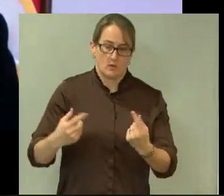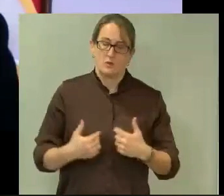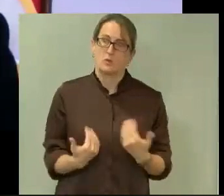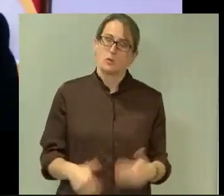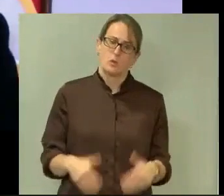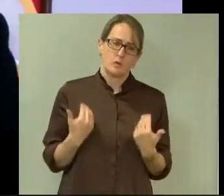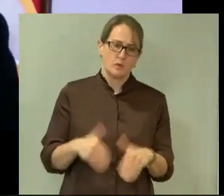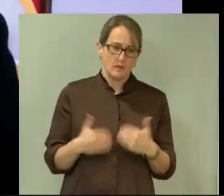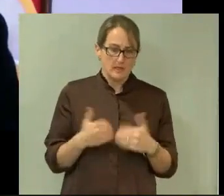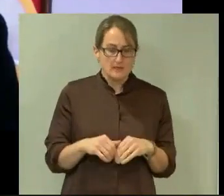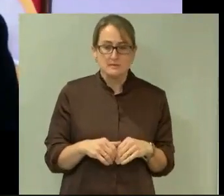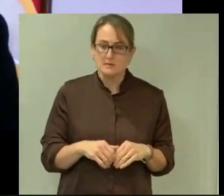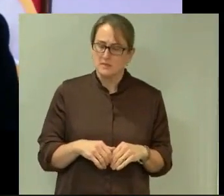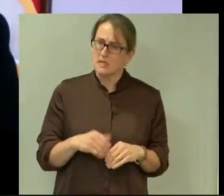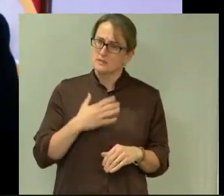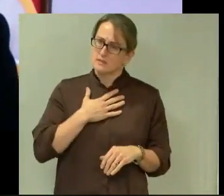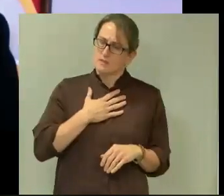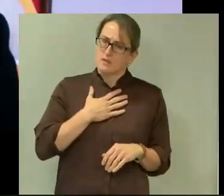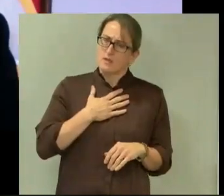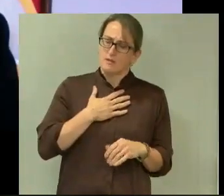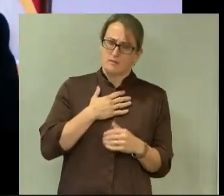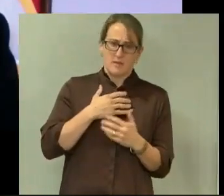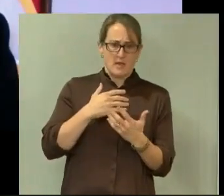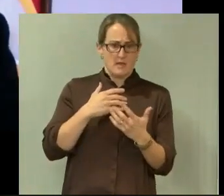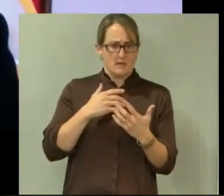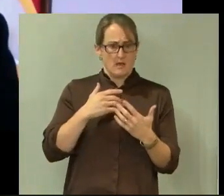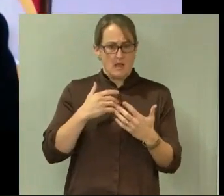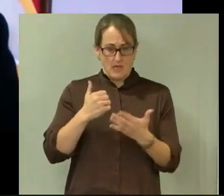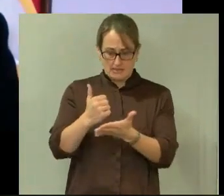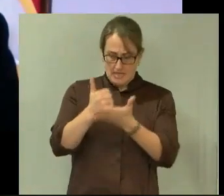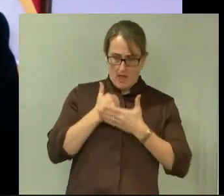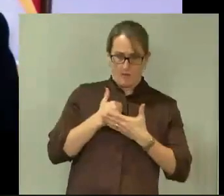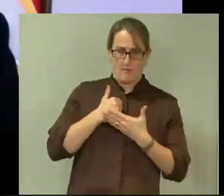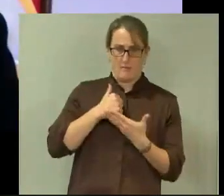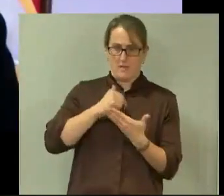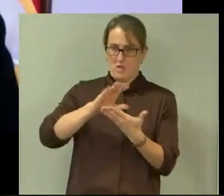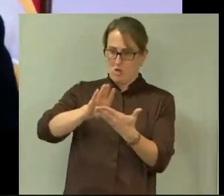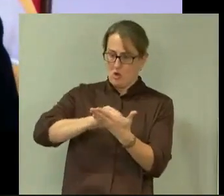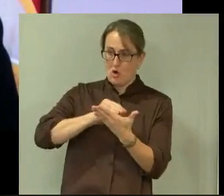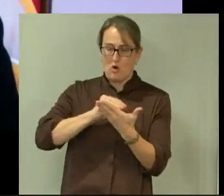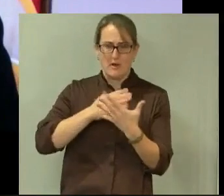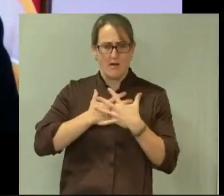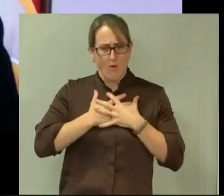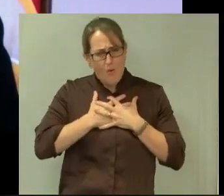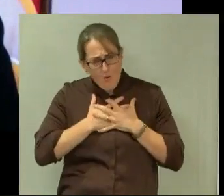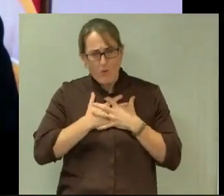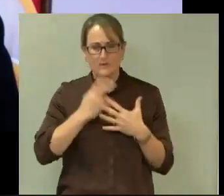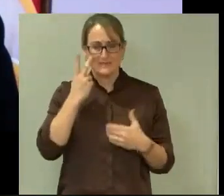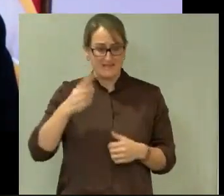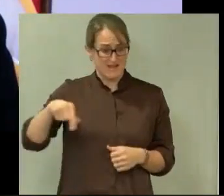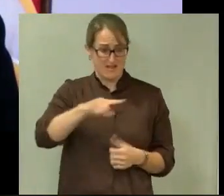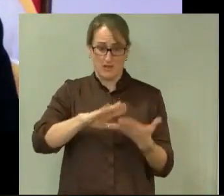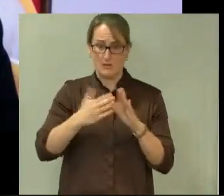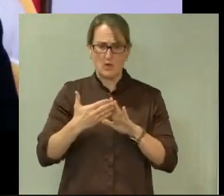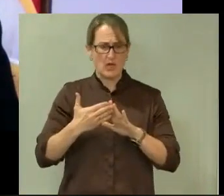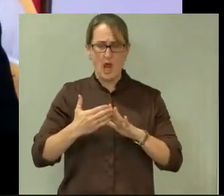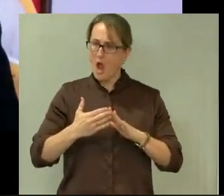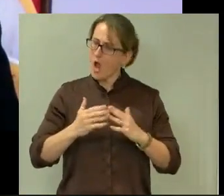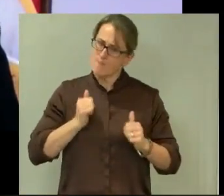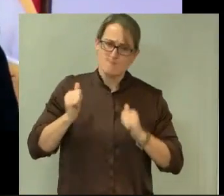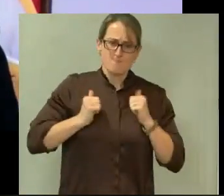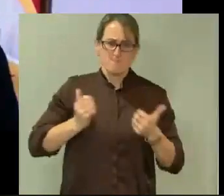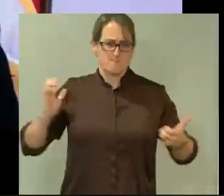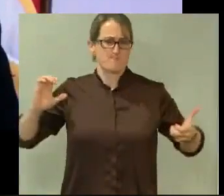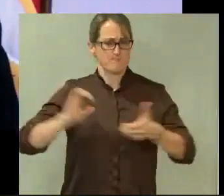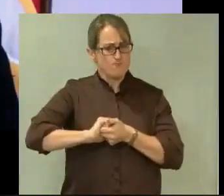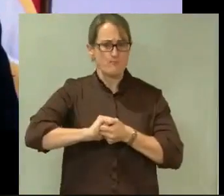humbling and inspiring to watch our educational community come together to answer these questions. And so I'll quickly thank our panelists,